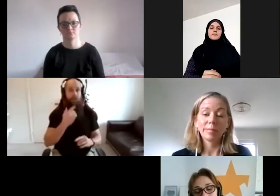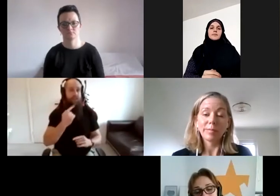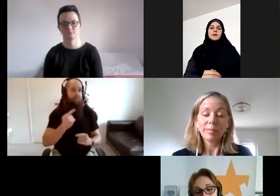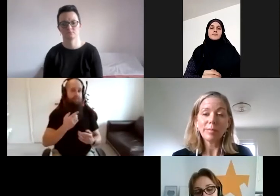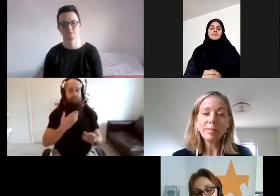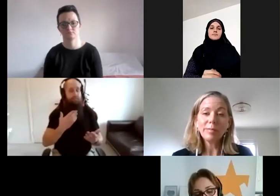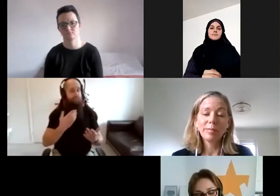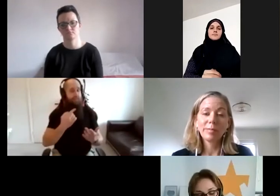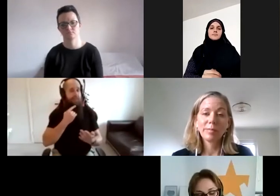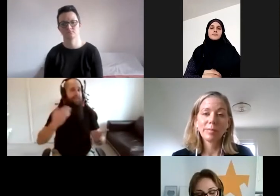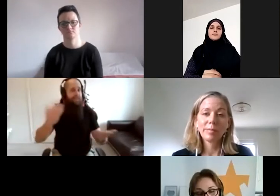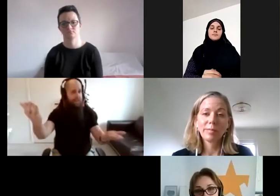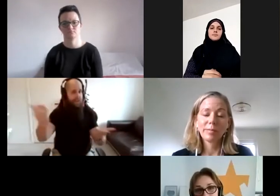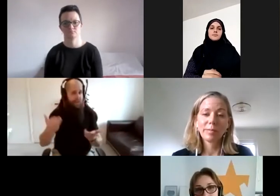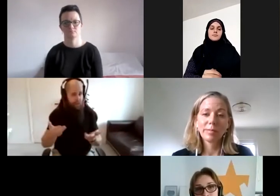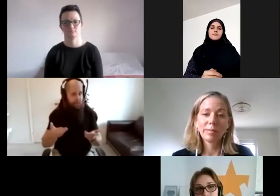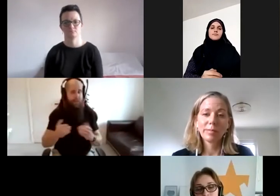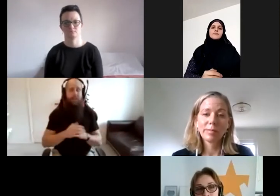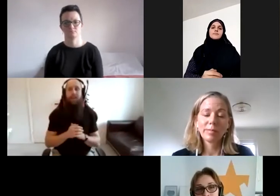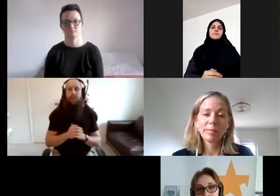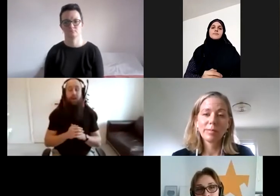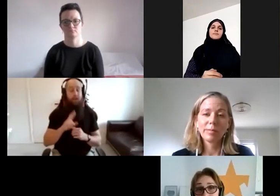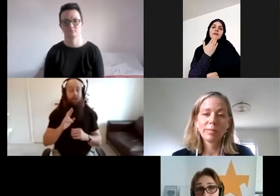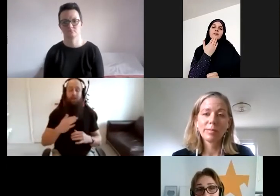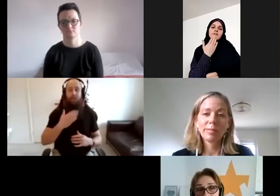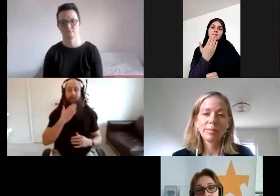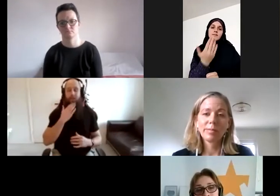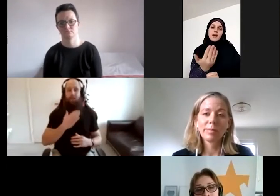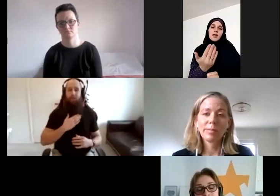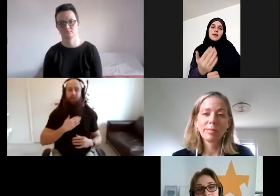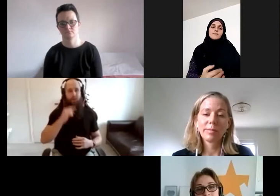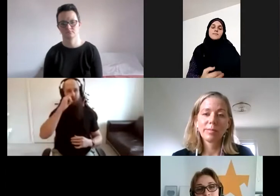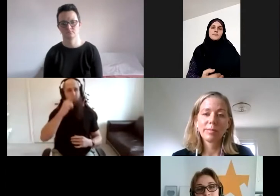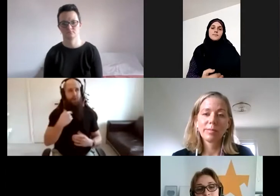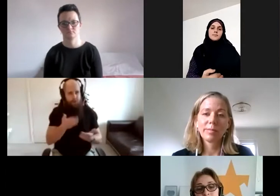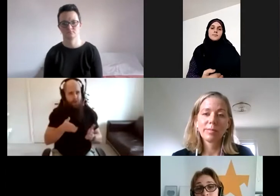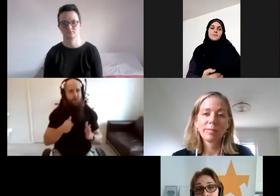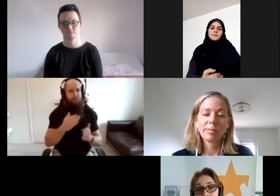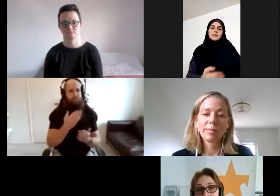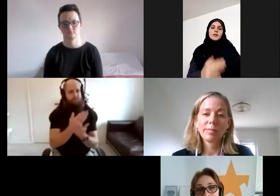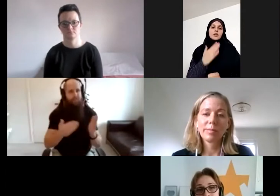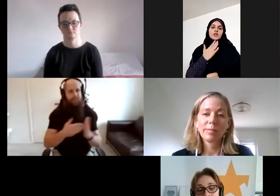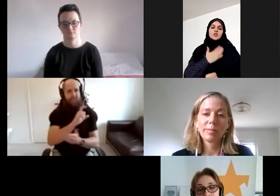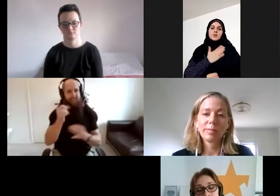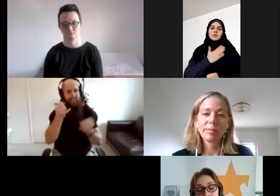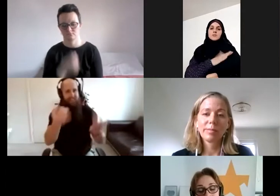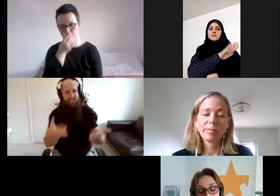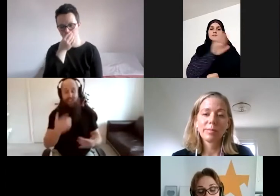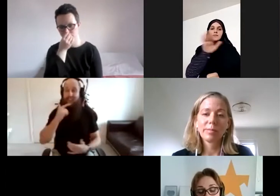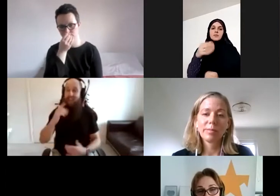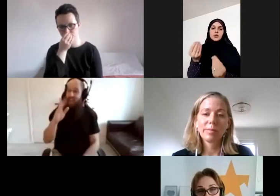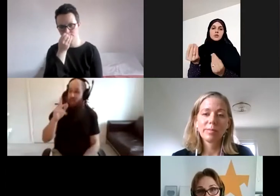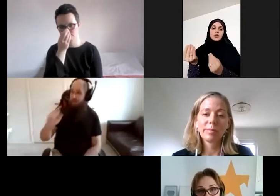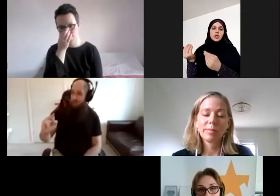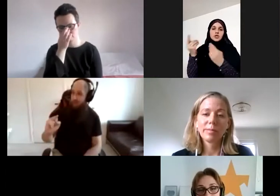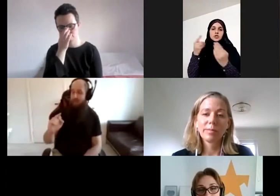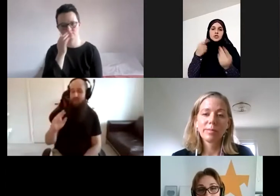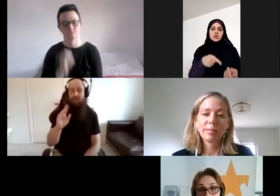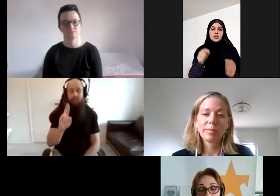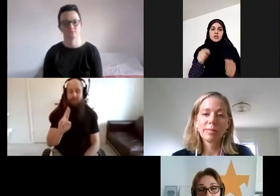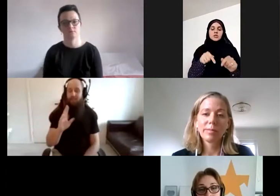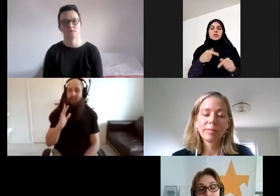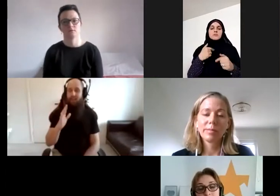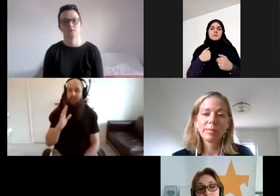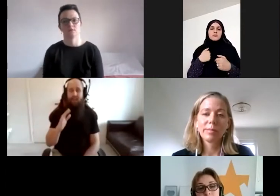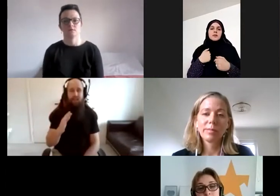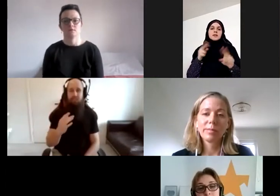all. It's really a privilege to be today with all of you. And thank you, Jesper. So it's really great